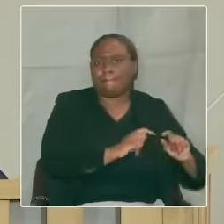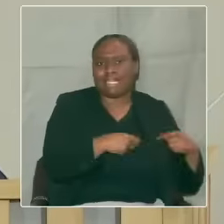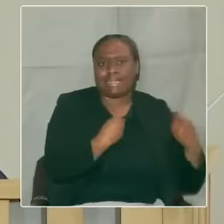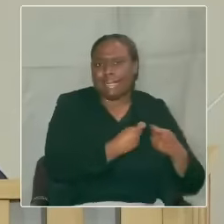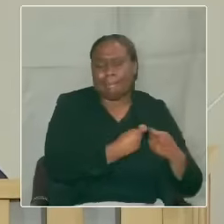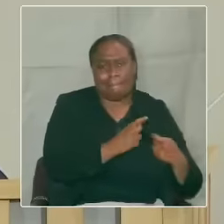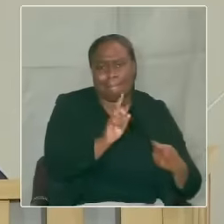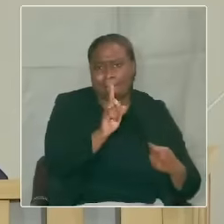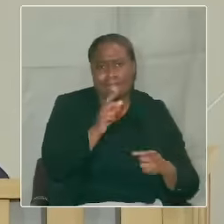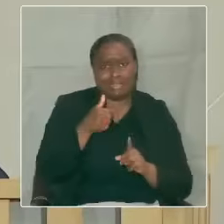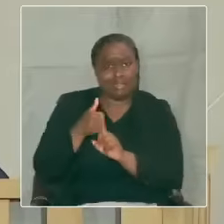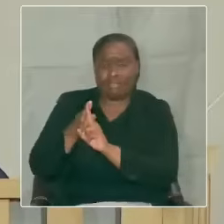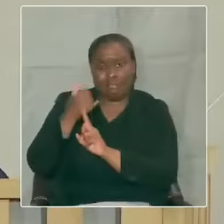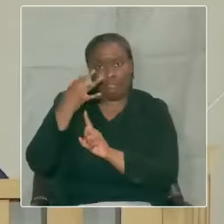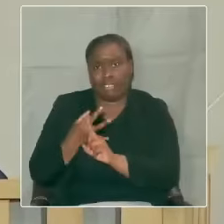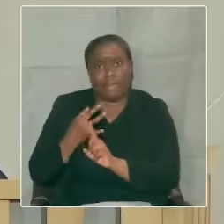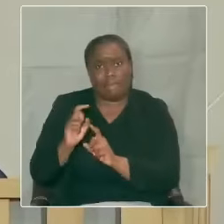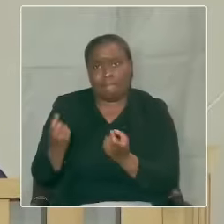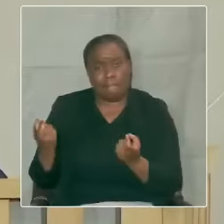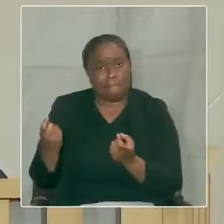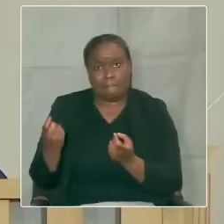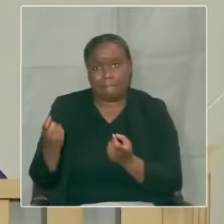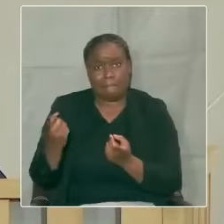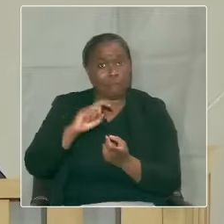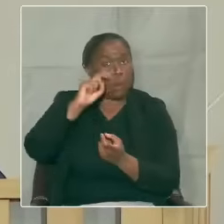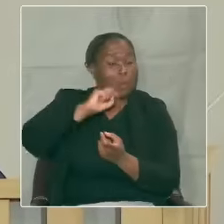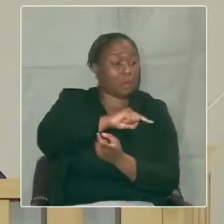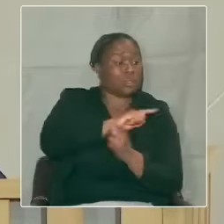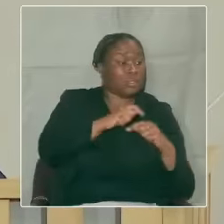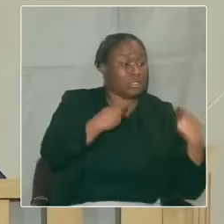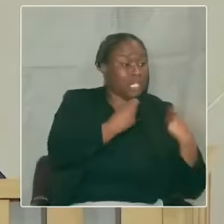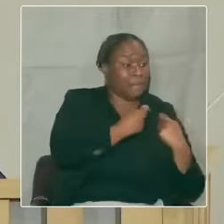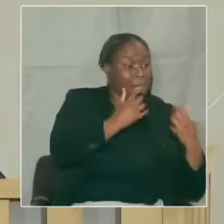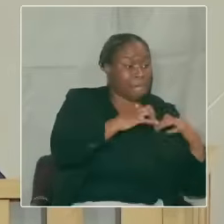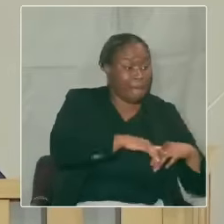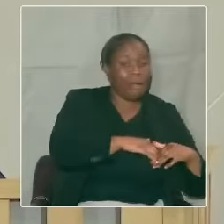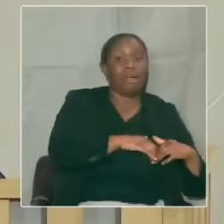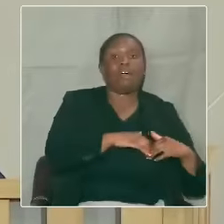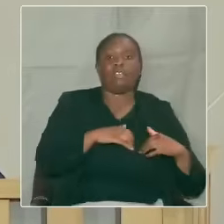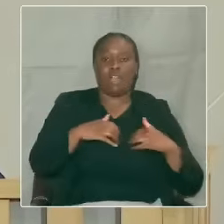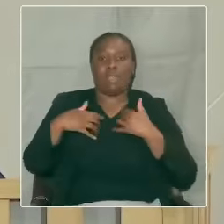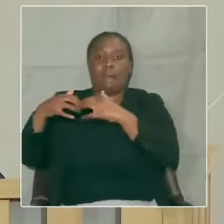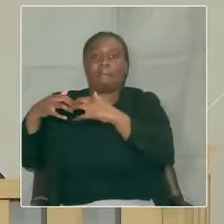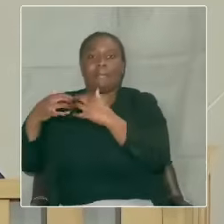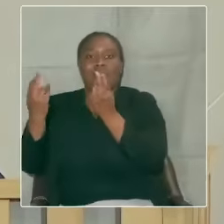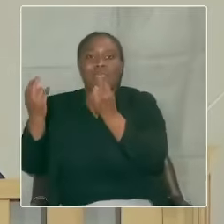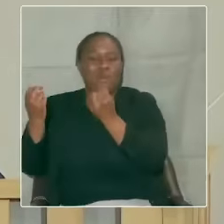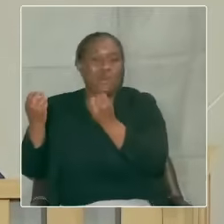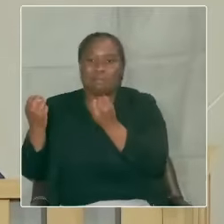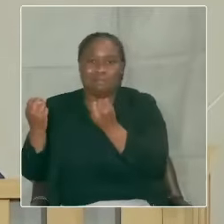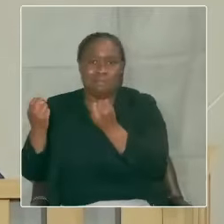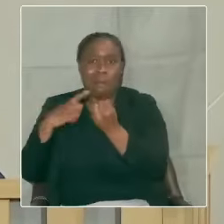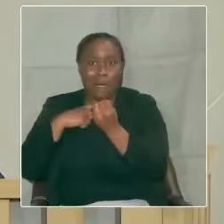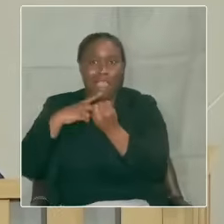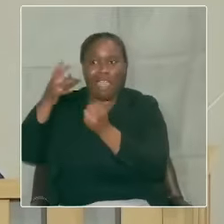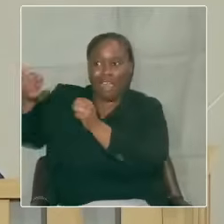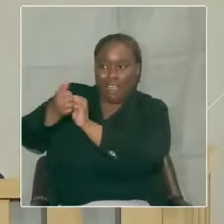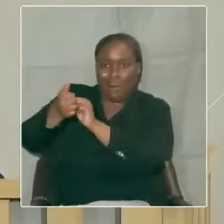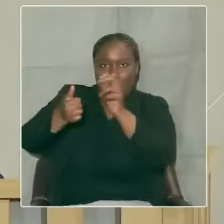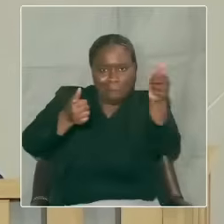the old team and come up with a new one without taking his counterparts on